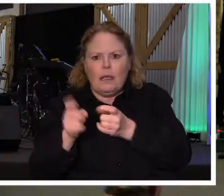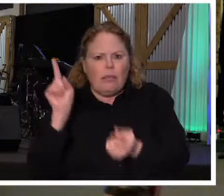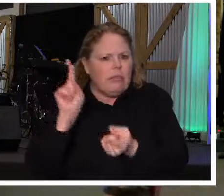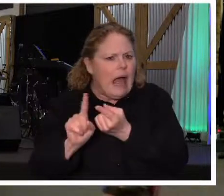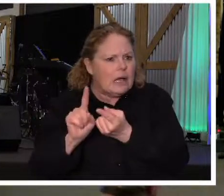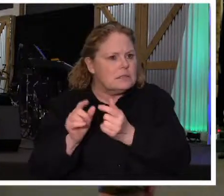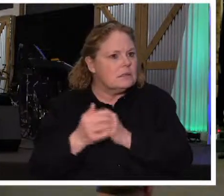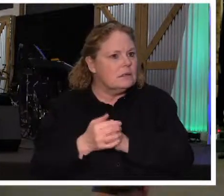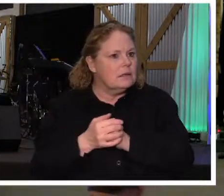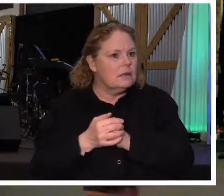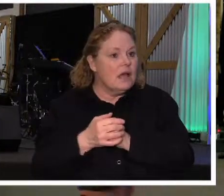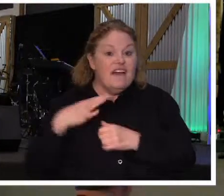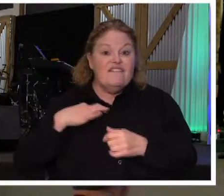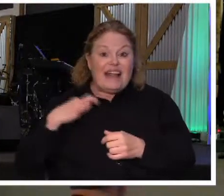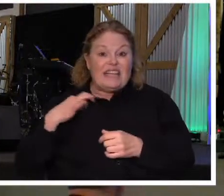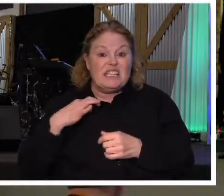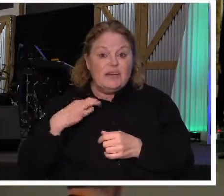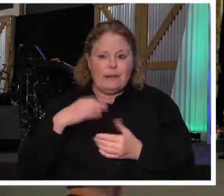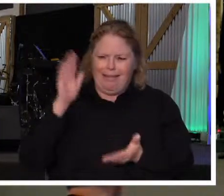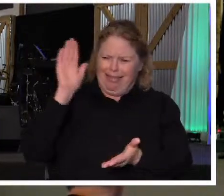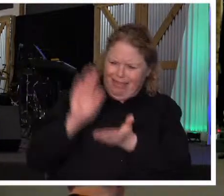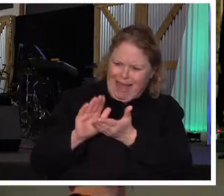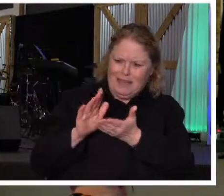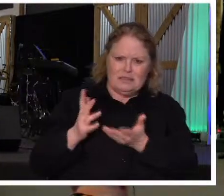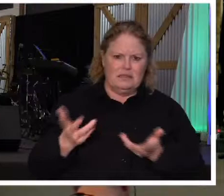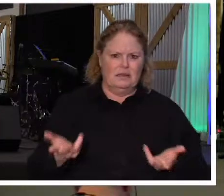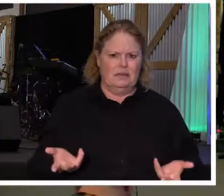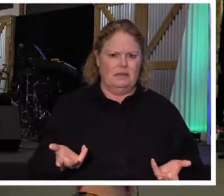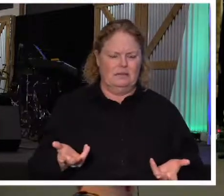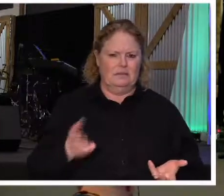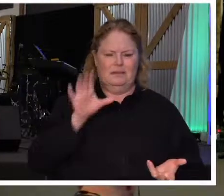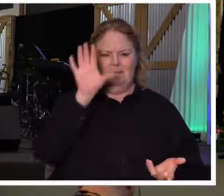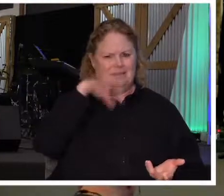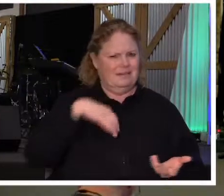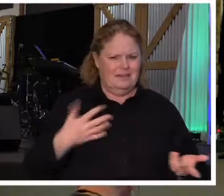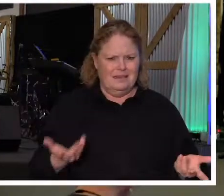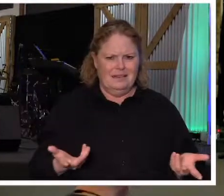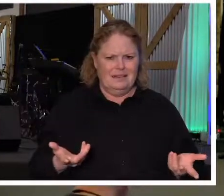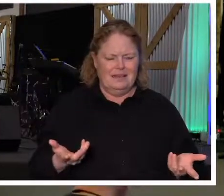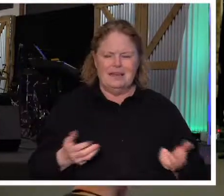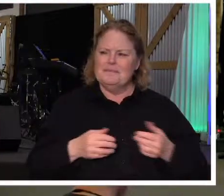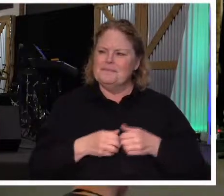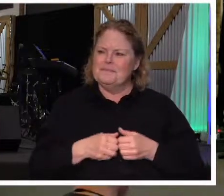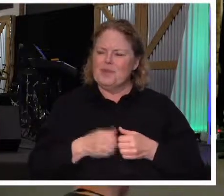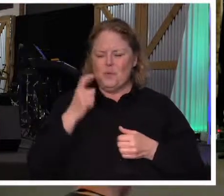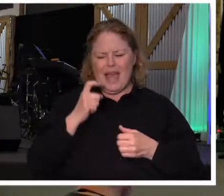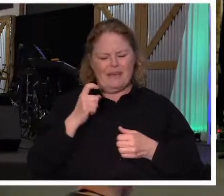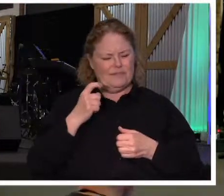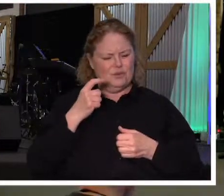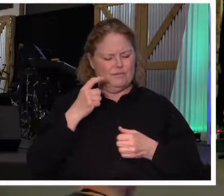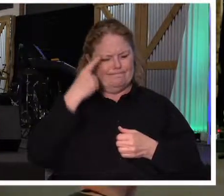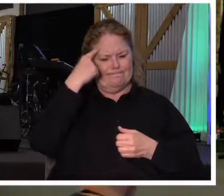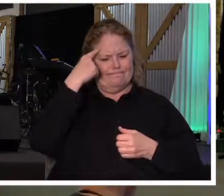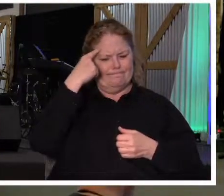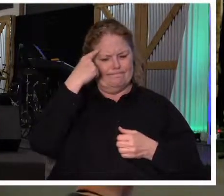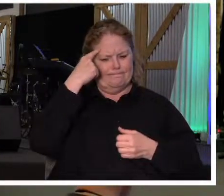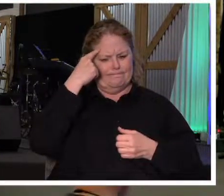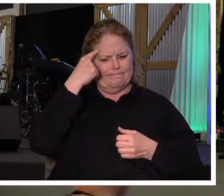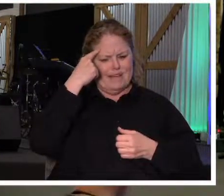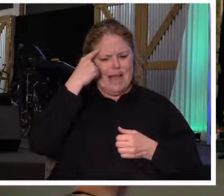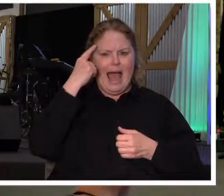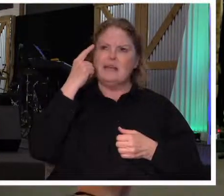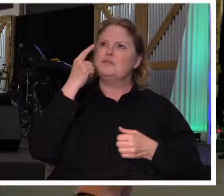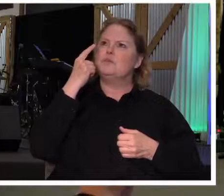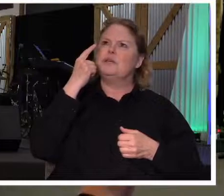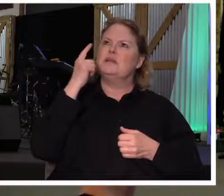charitable giving and in volunteerism across the board. And the question that we ask ourselves as we step into the presence of the Lord